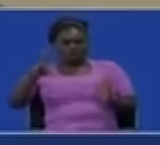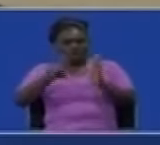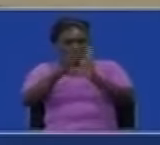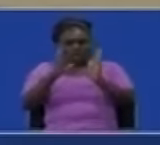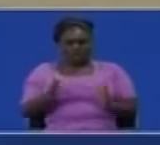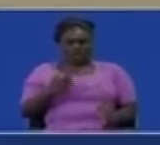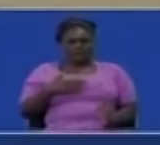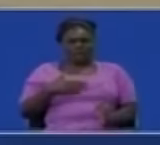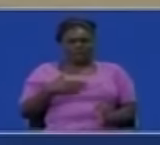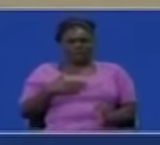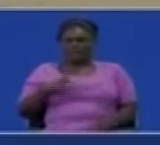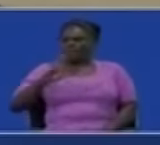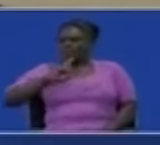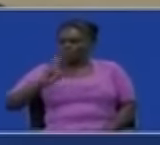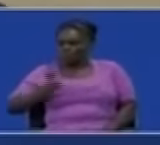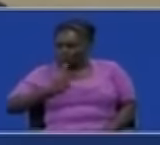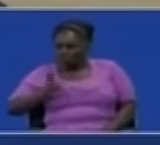with veiled threats.